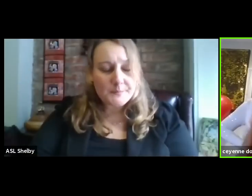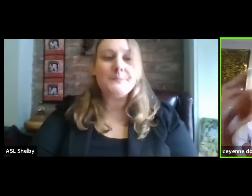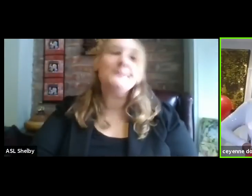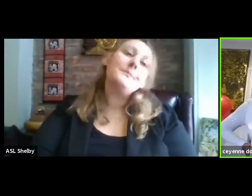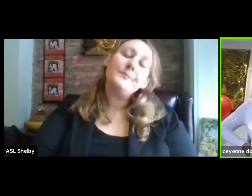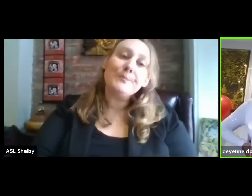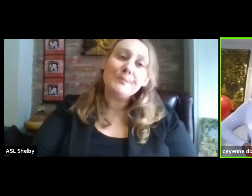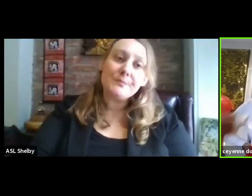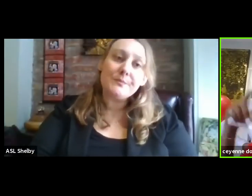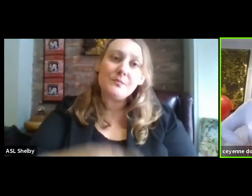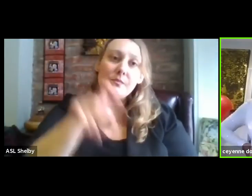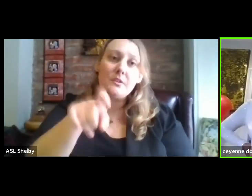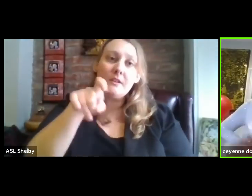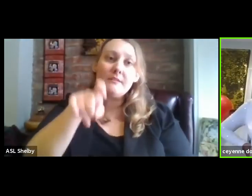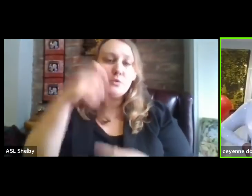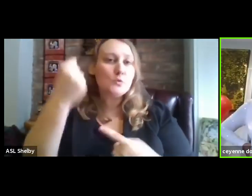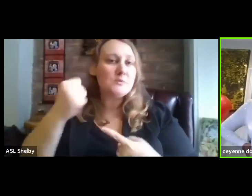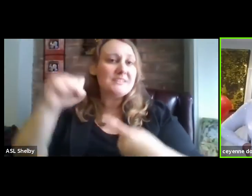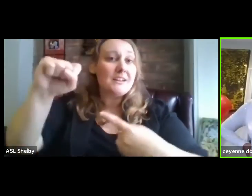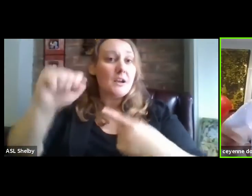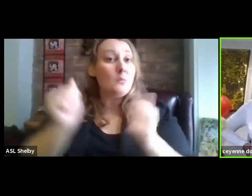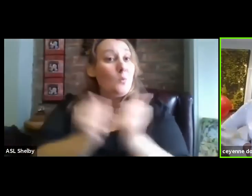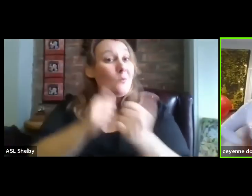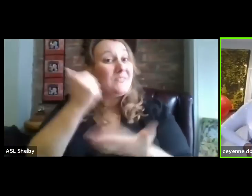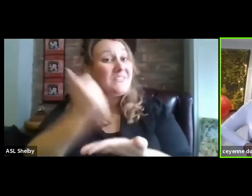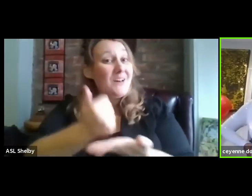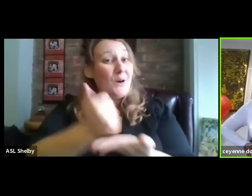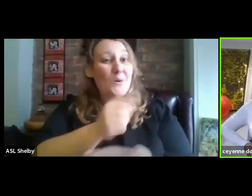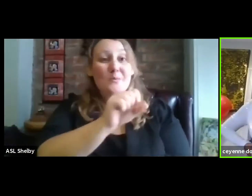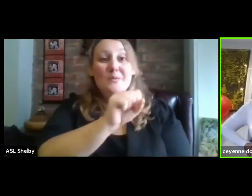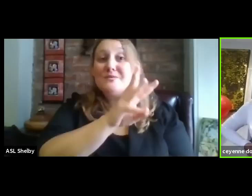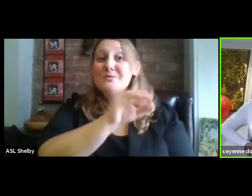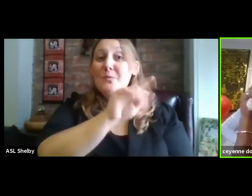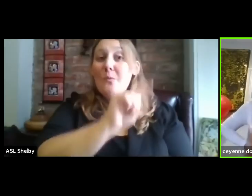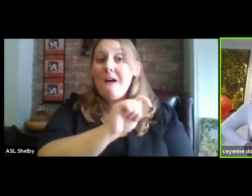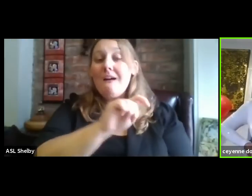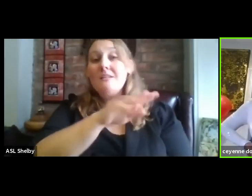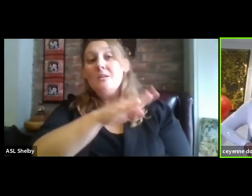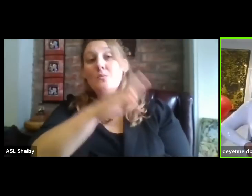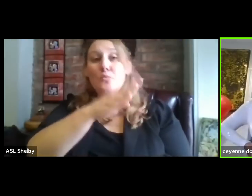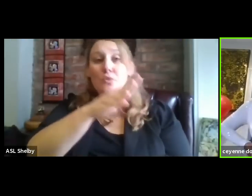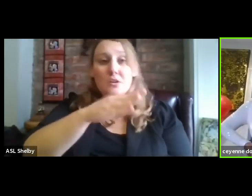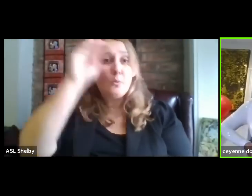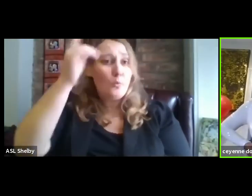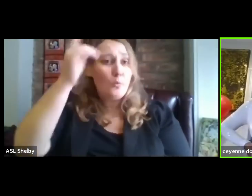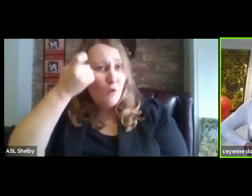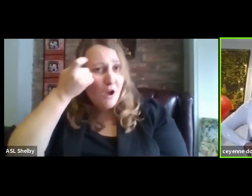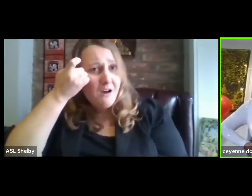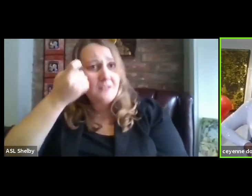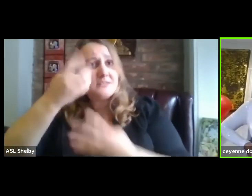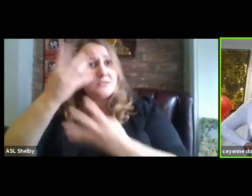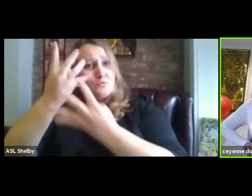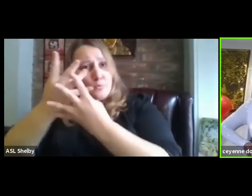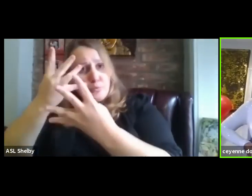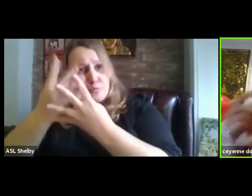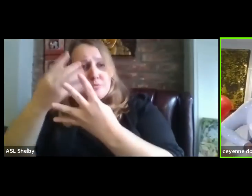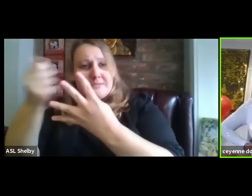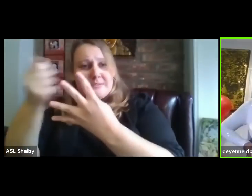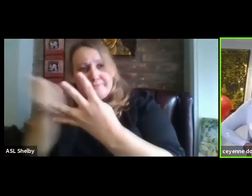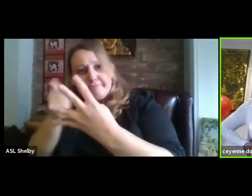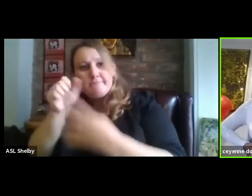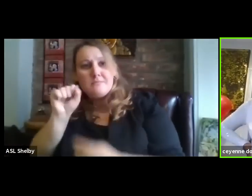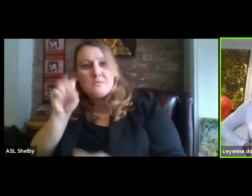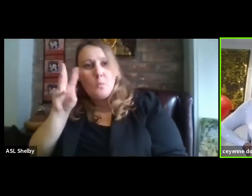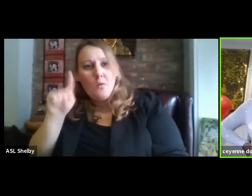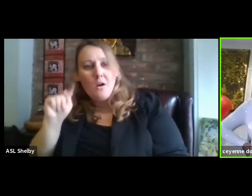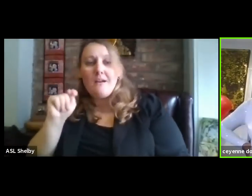SWAT Brooklyn, SWAT Bronx, SWAT USA, SWAT Behind Bars. I've had to house people, get people out